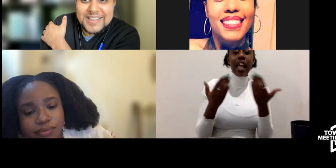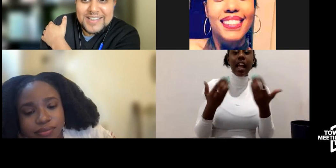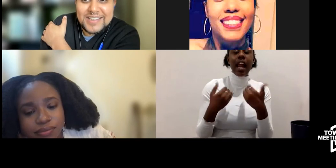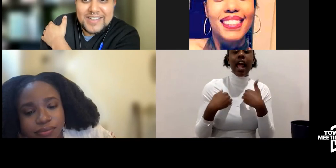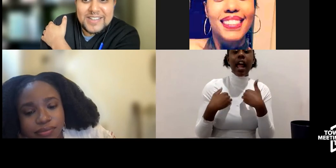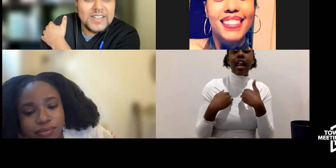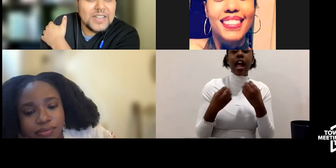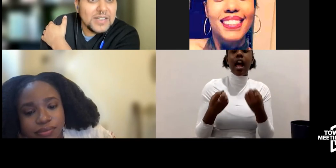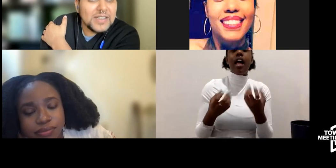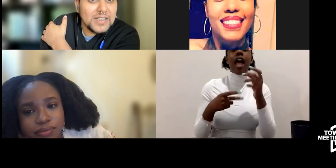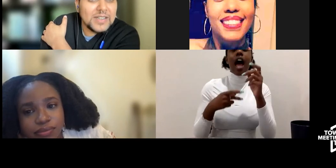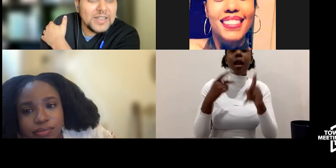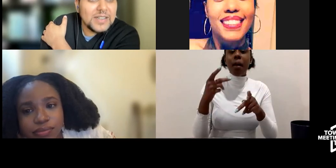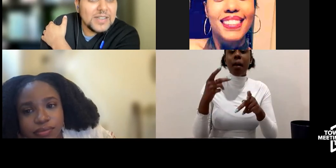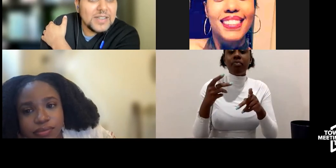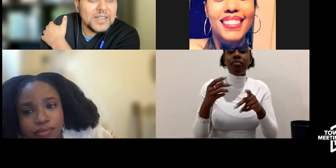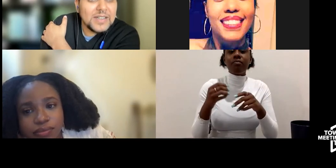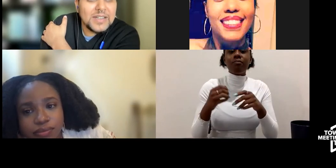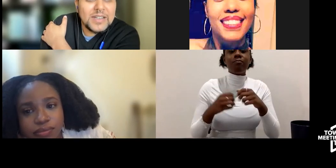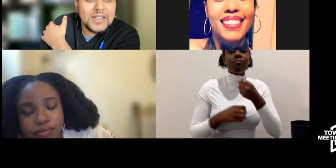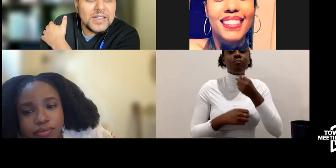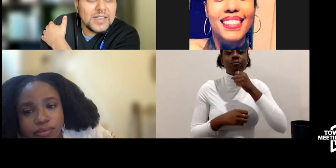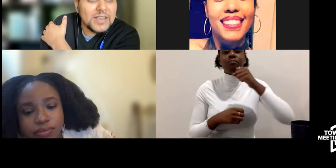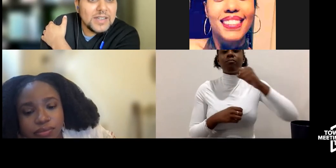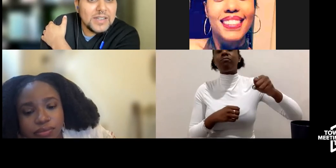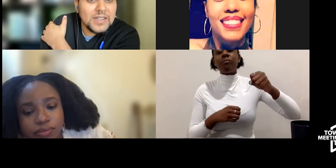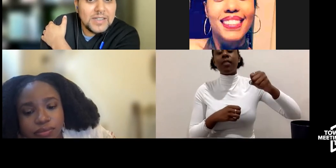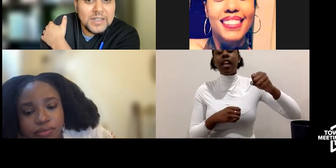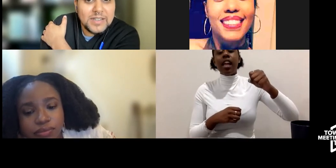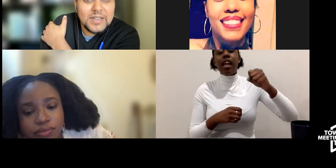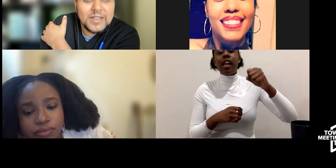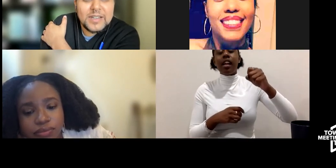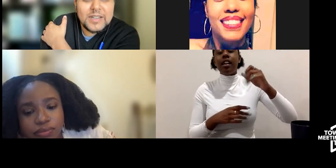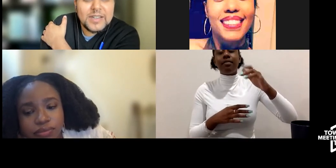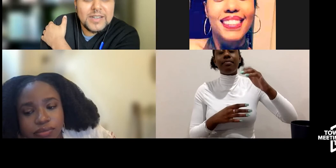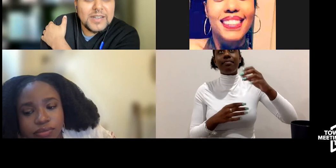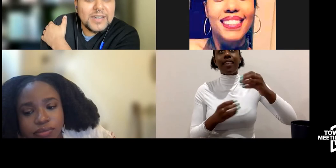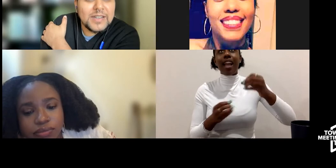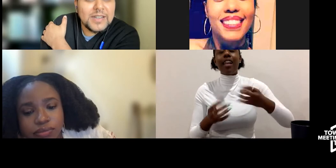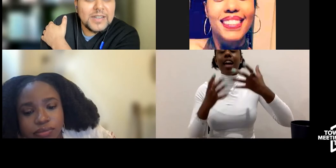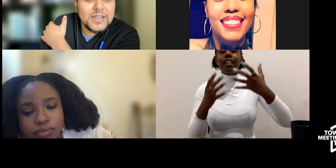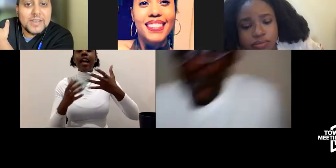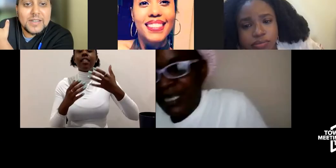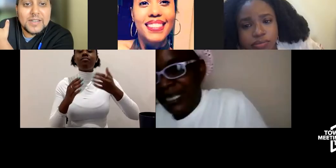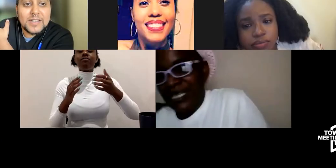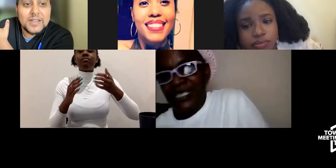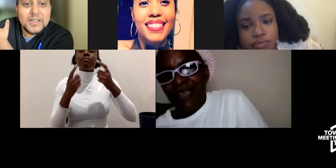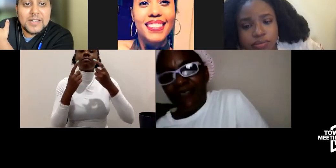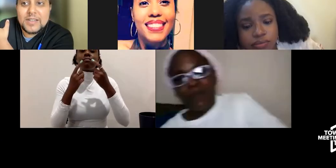to Galveston because of the treatment of some of the visitors to our island. And what's